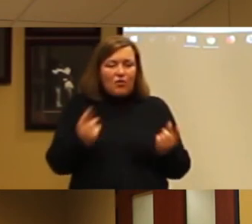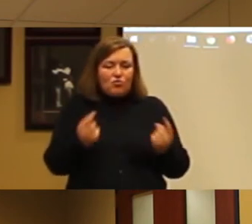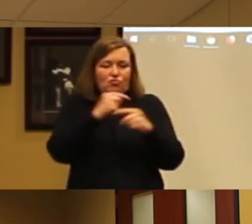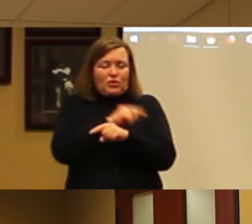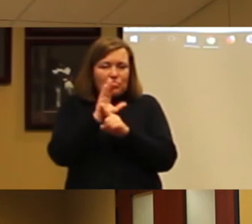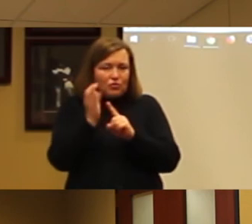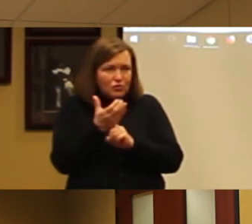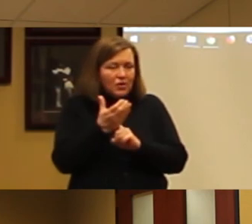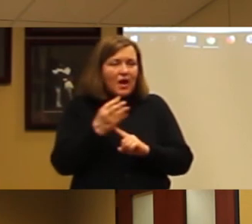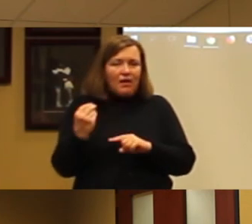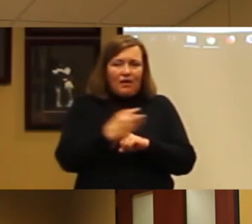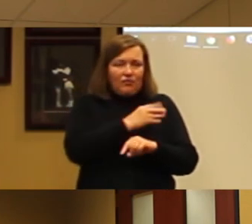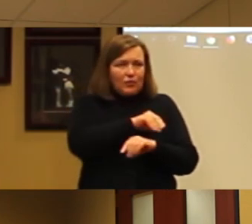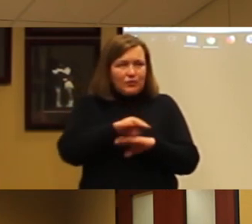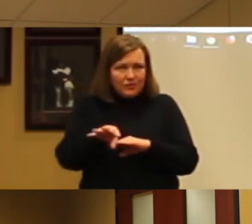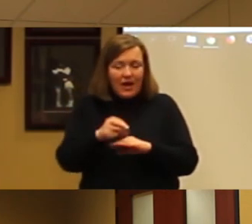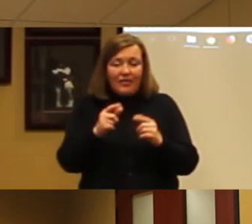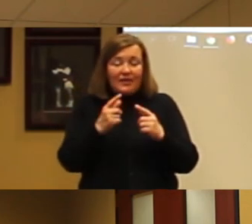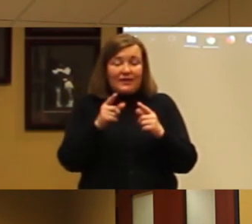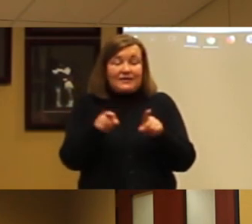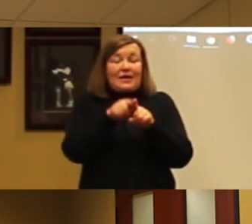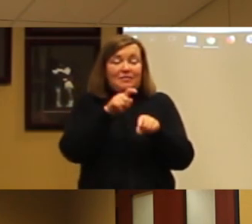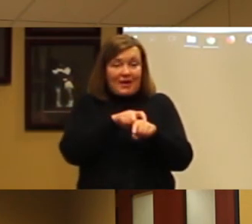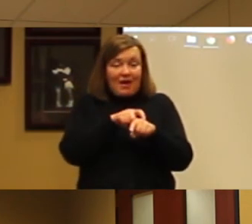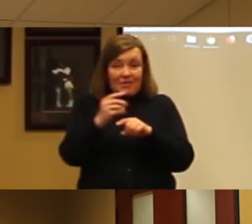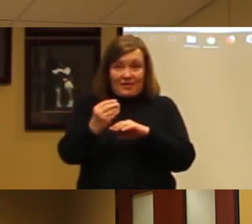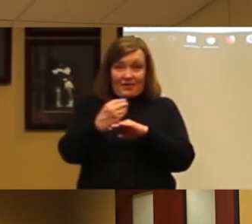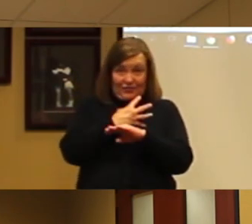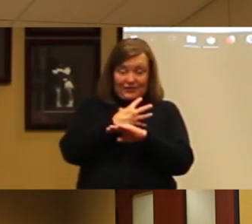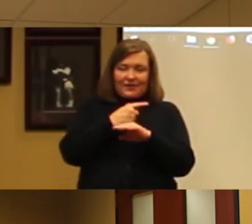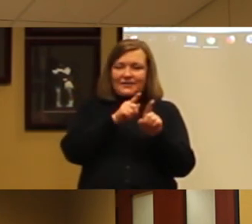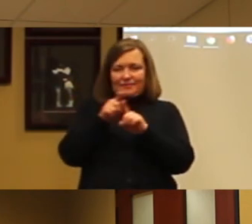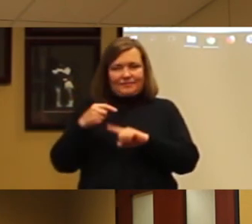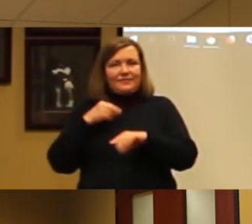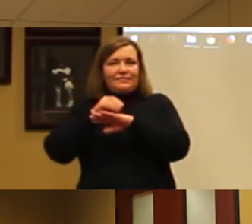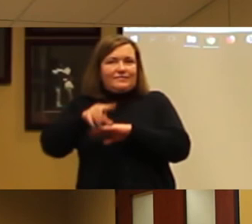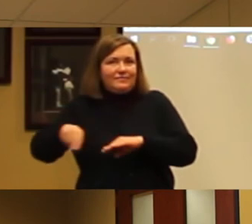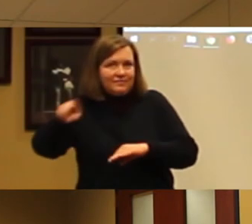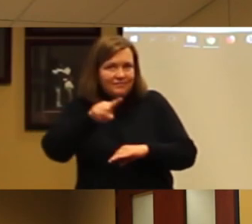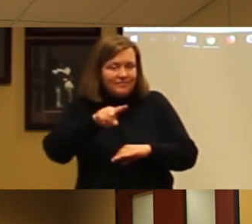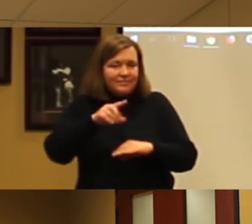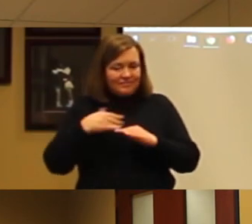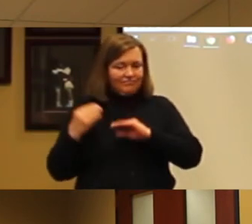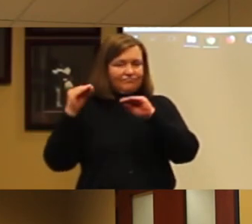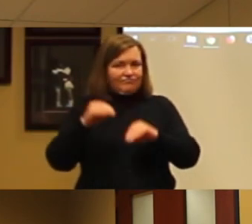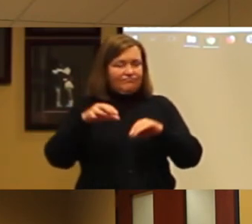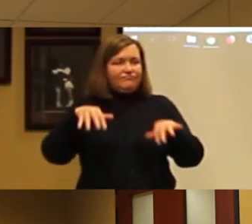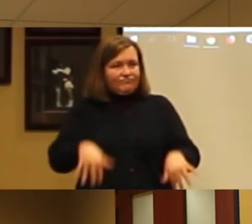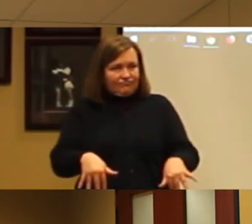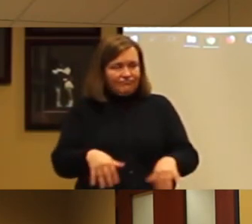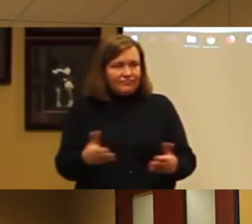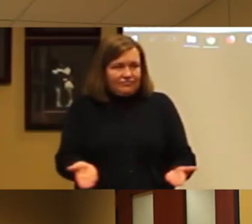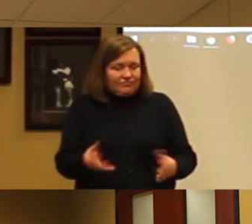of being influenced and at the same time influencing the culture where they were immersed. And so I found